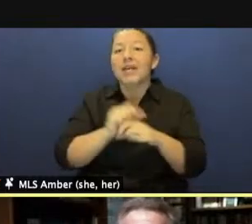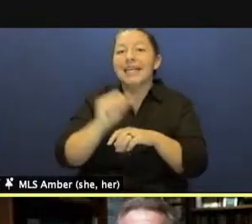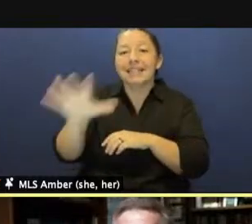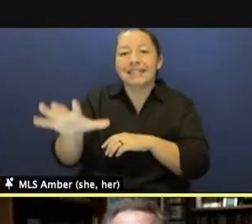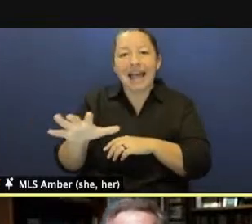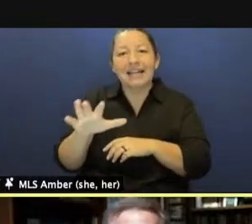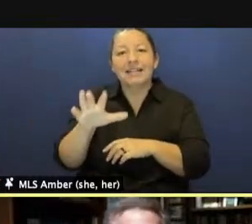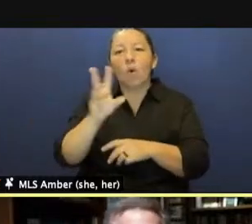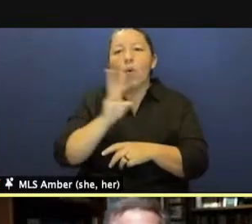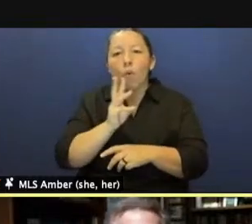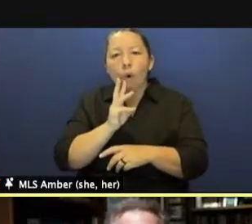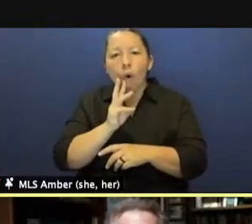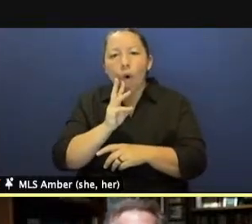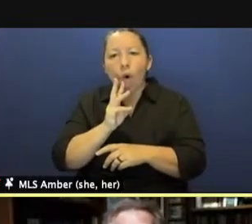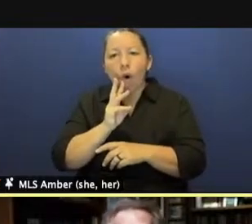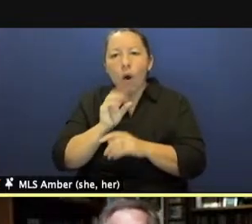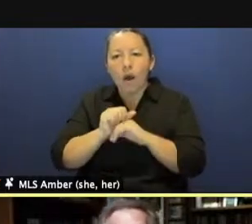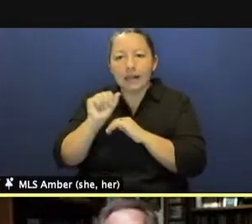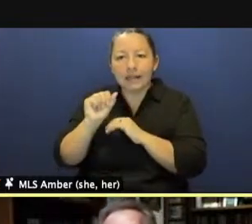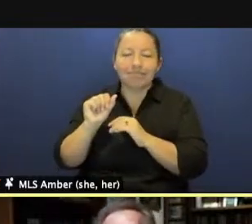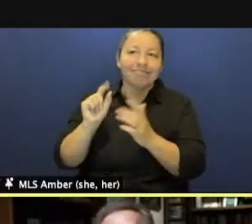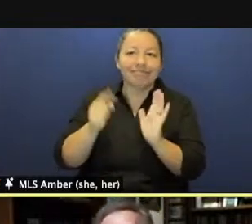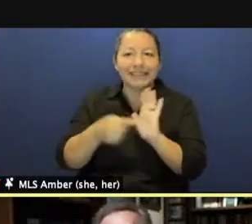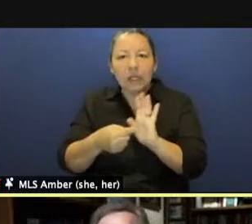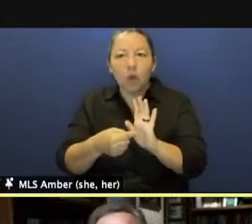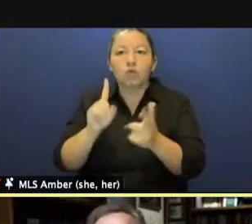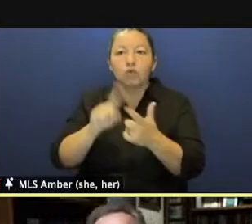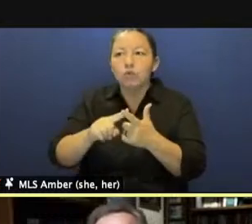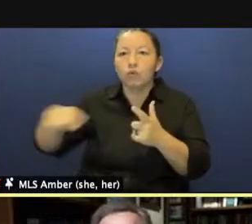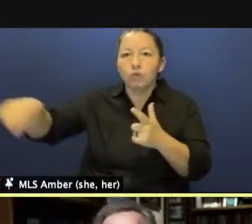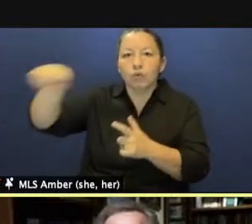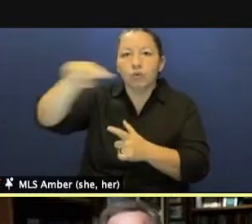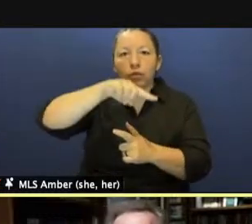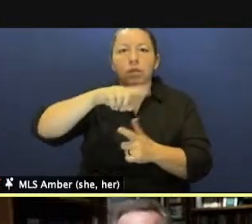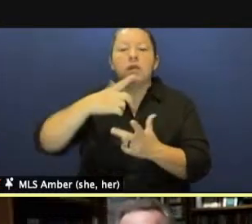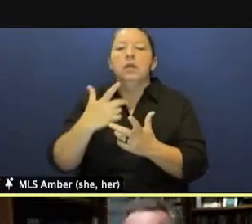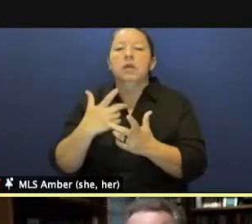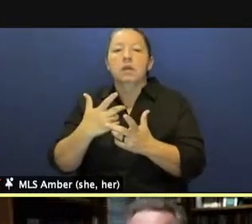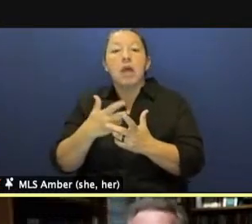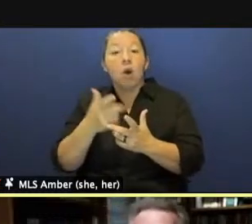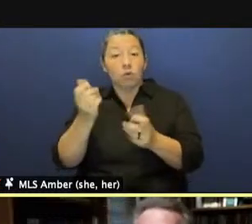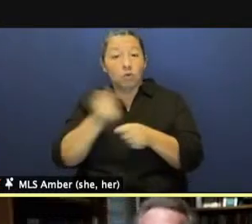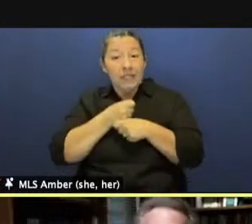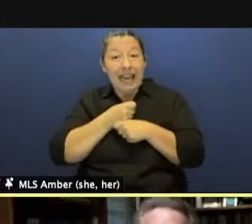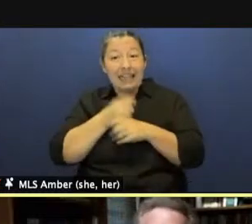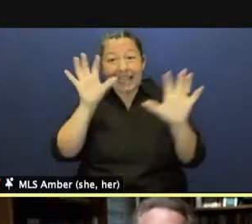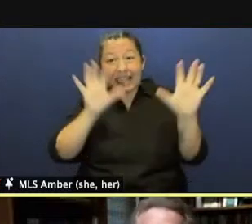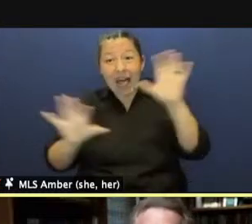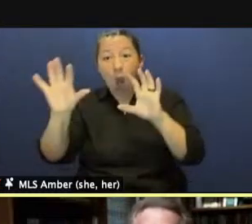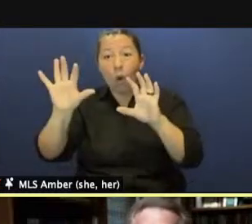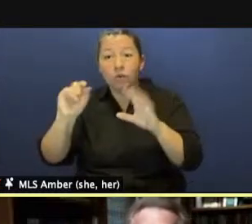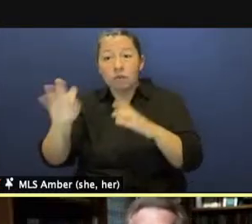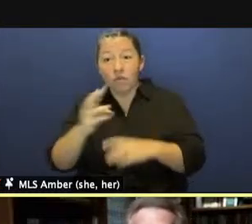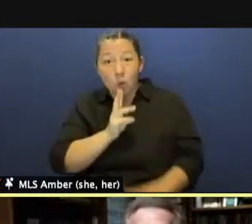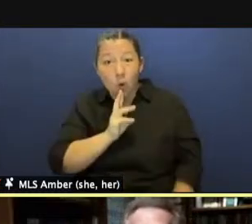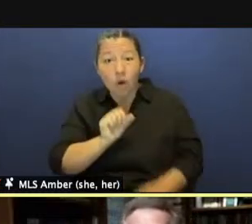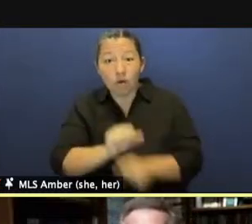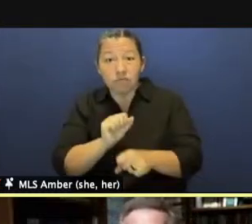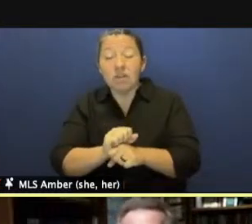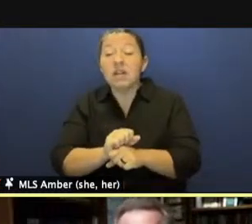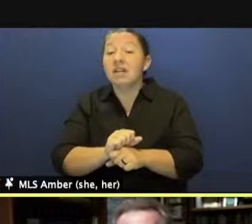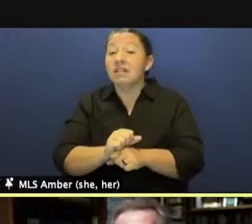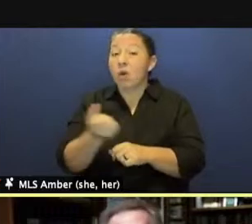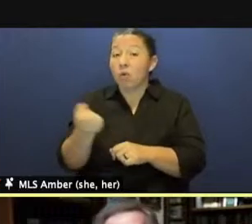that have been impacting the moon and creating these clouds of water, which then, as they get ionized, are